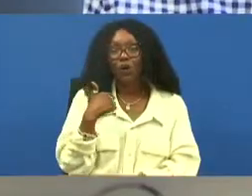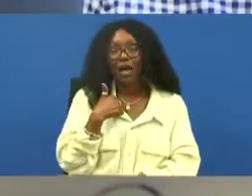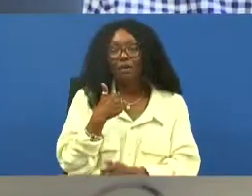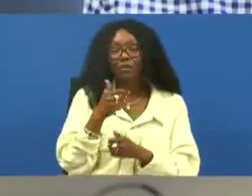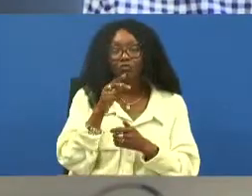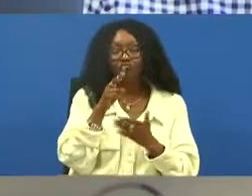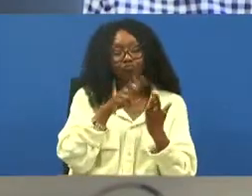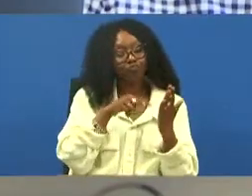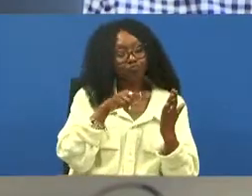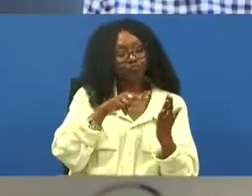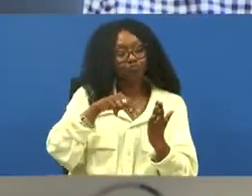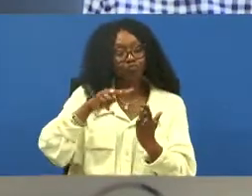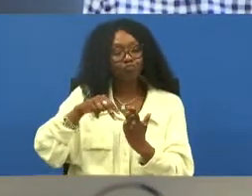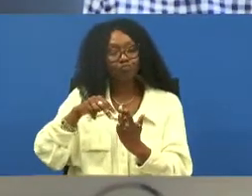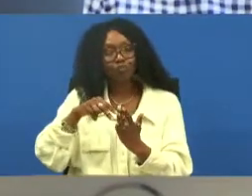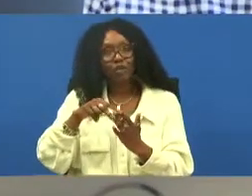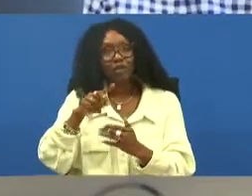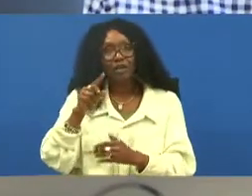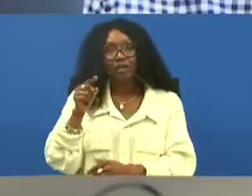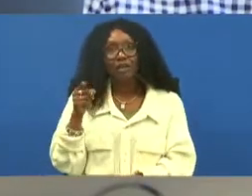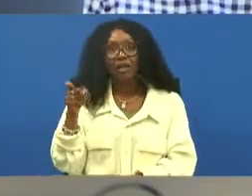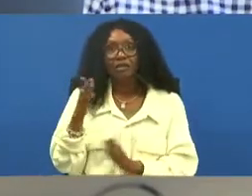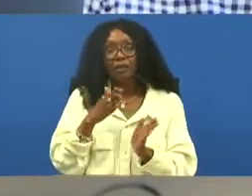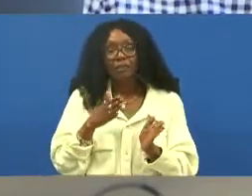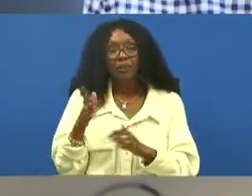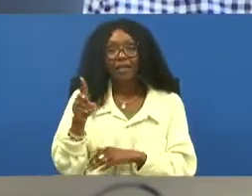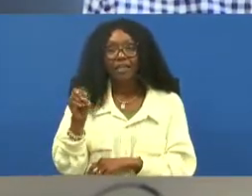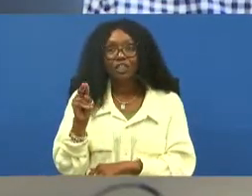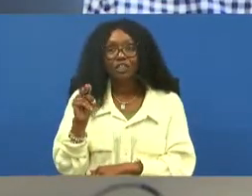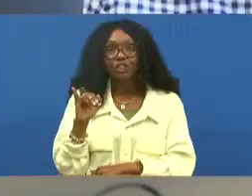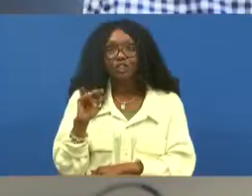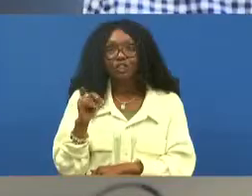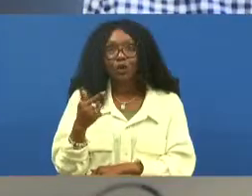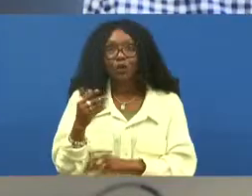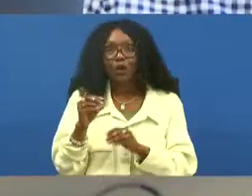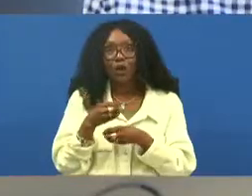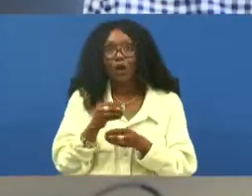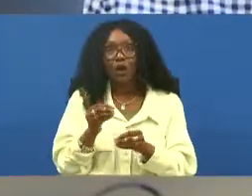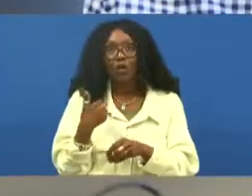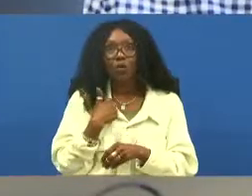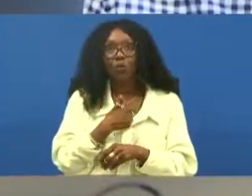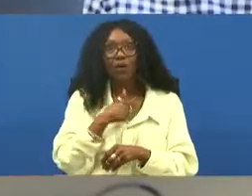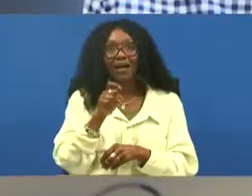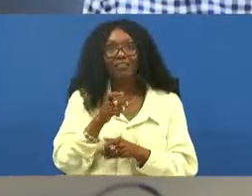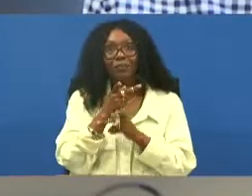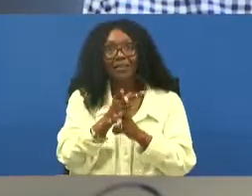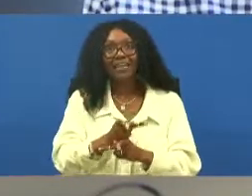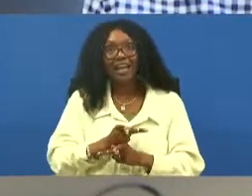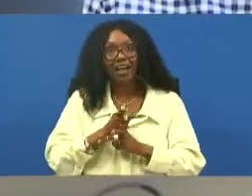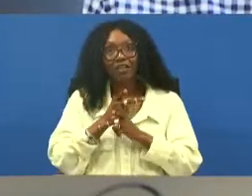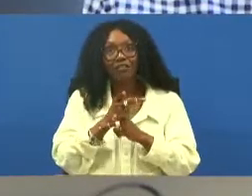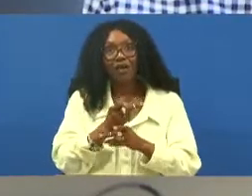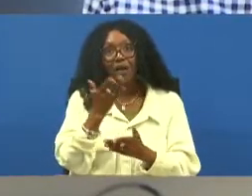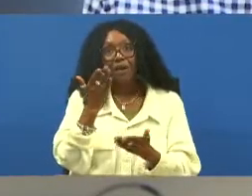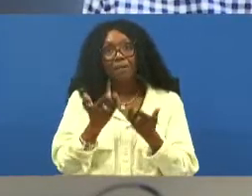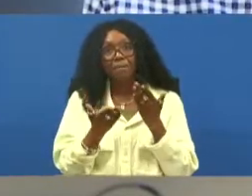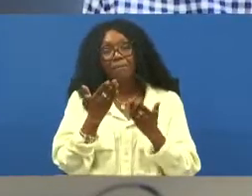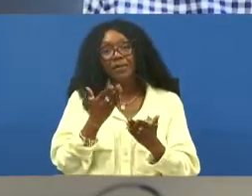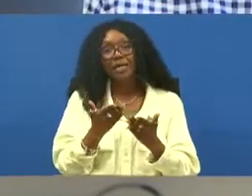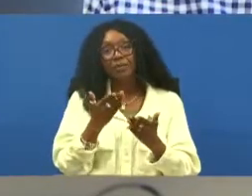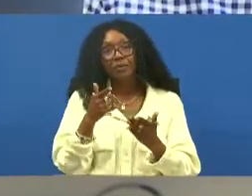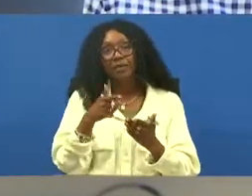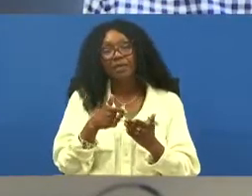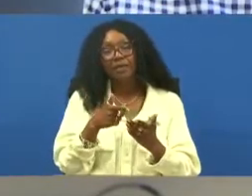But one of the things, especially I talked to the Planning and Zoning Commission office, we have to be very careful. Even though it may pass the UDC